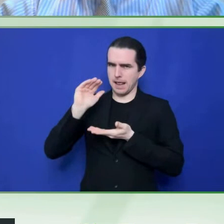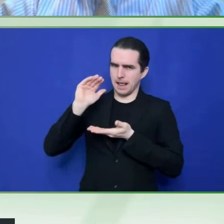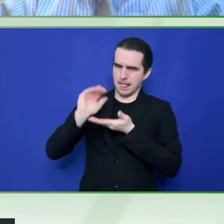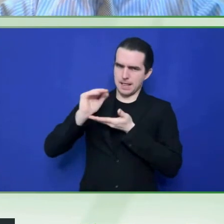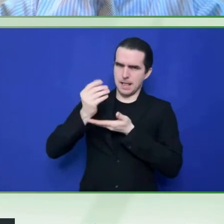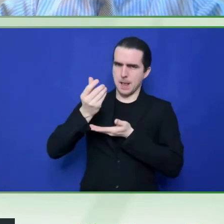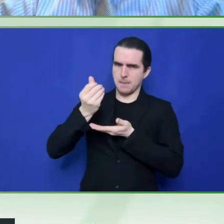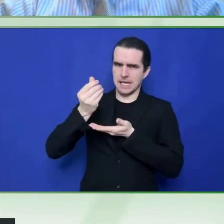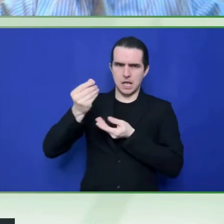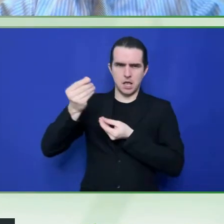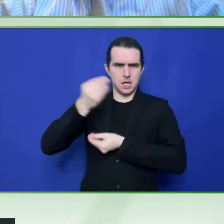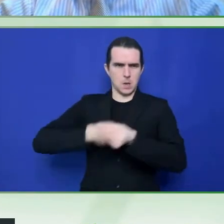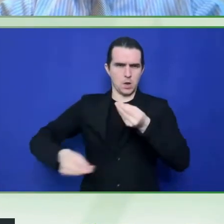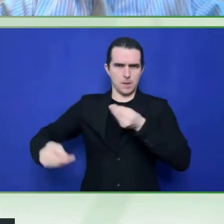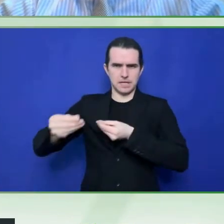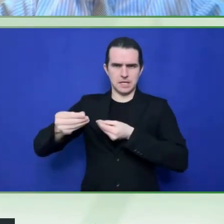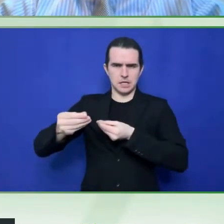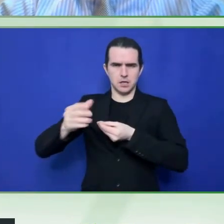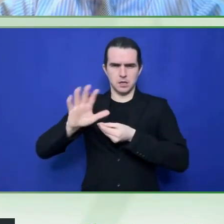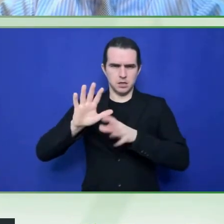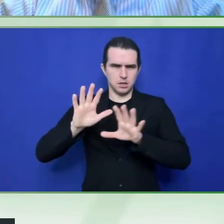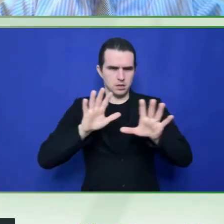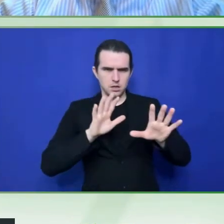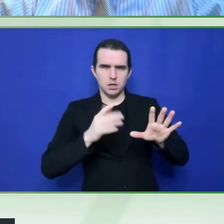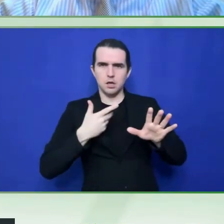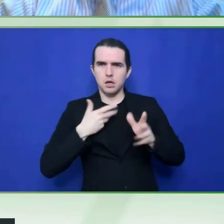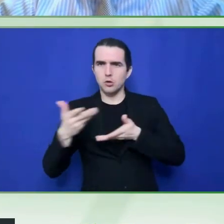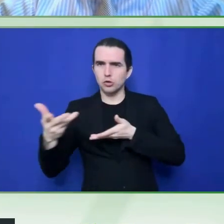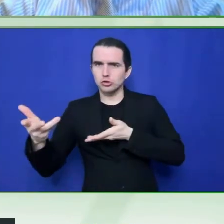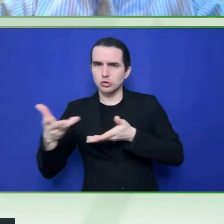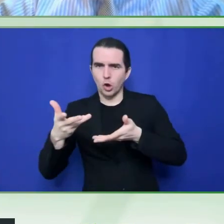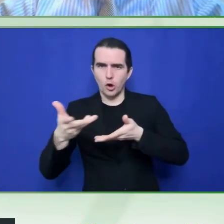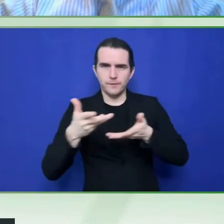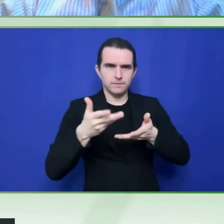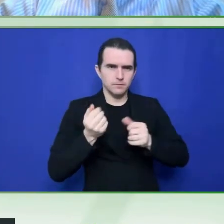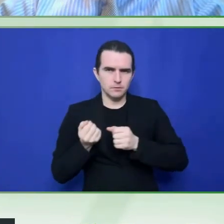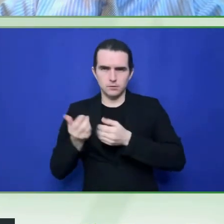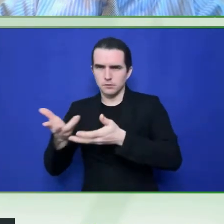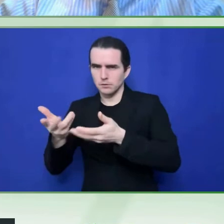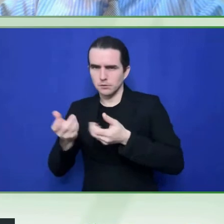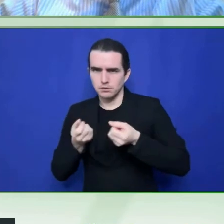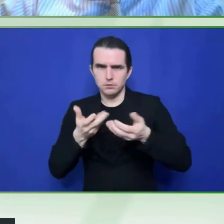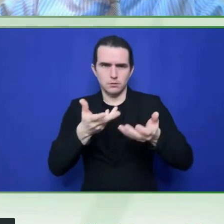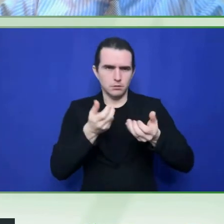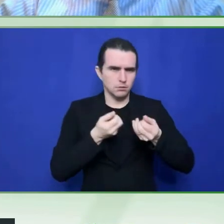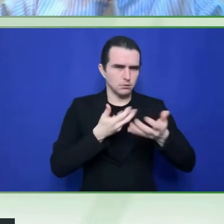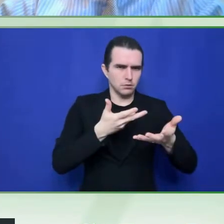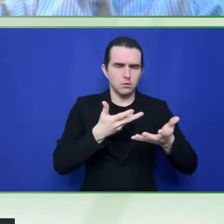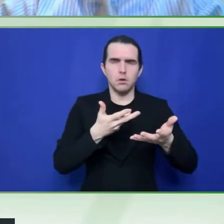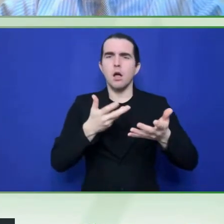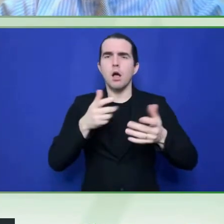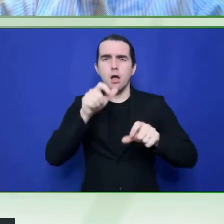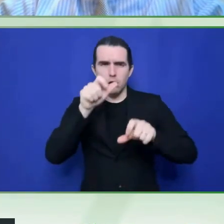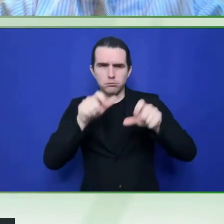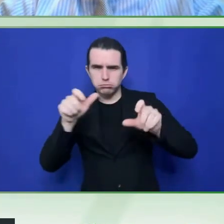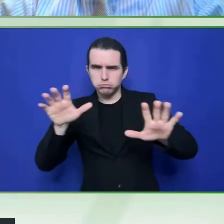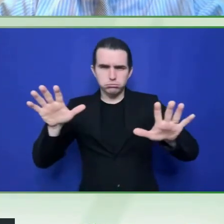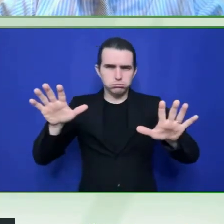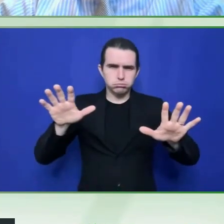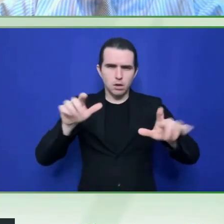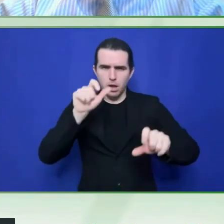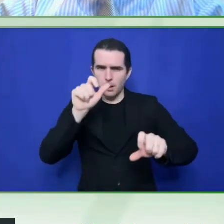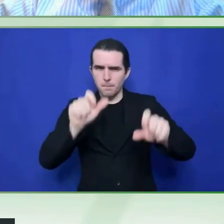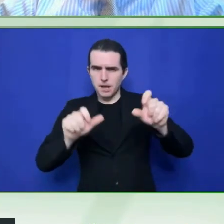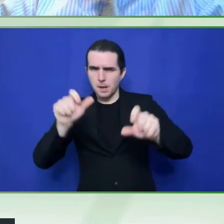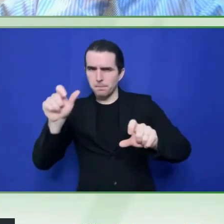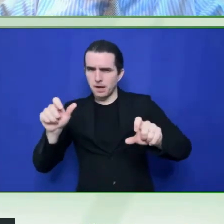different, family issues and such. The opportunities for the business came, from more data usage